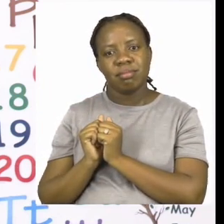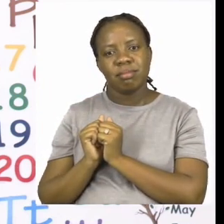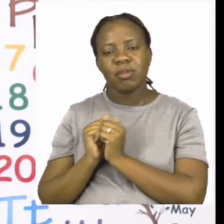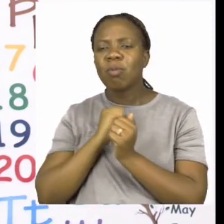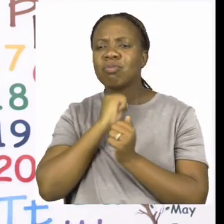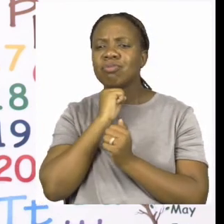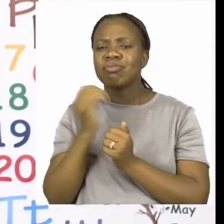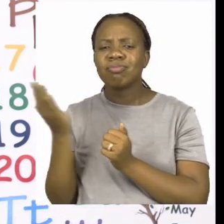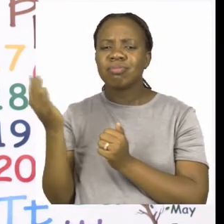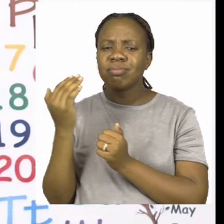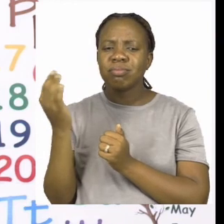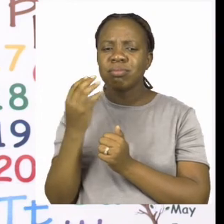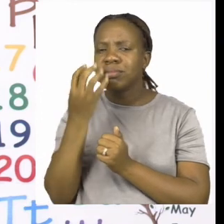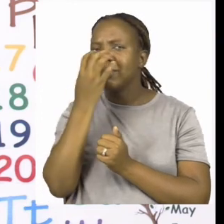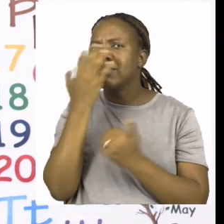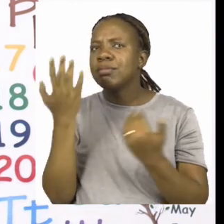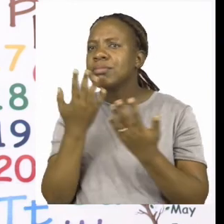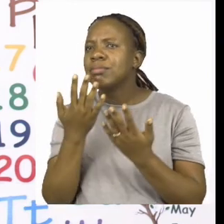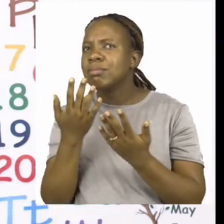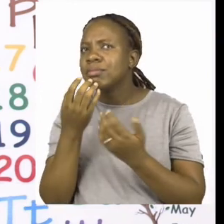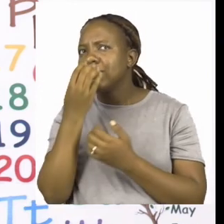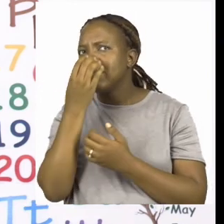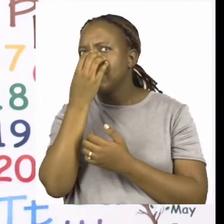Zoshi? Zoshi!